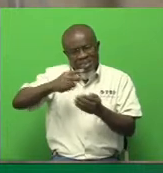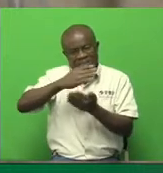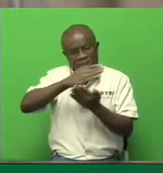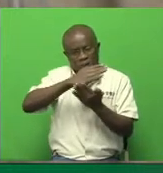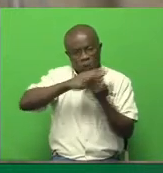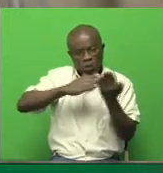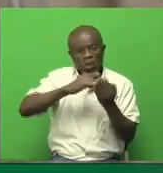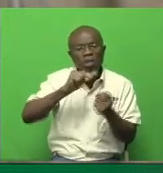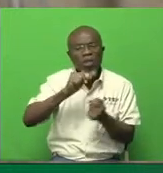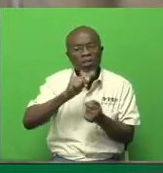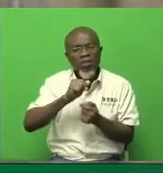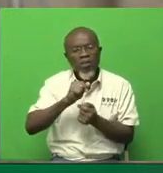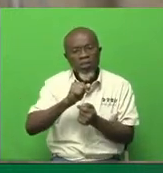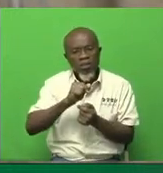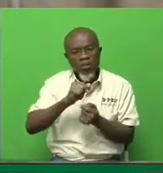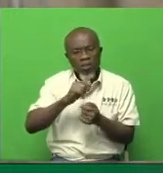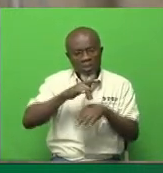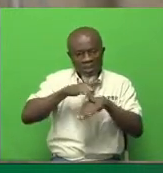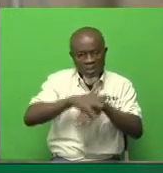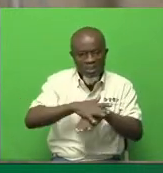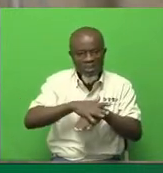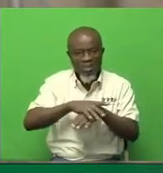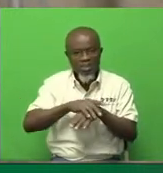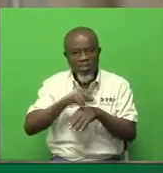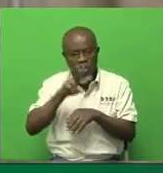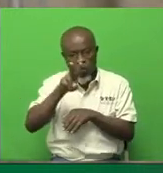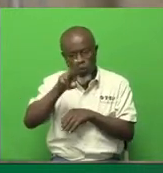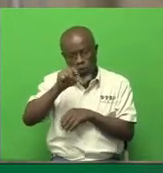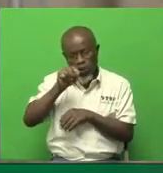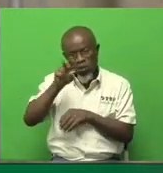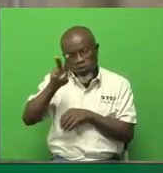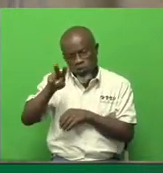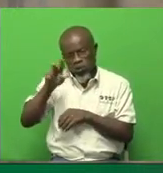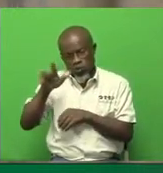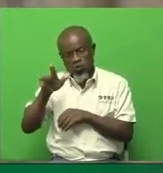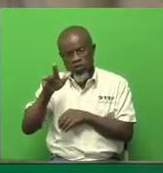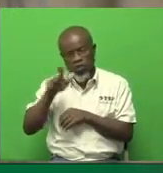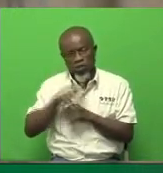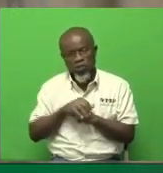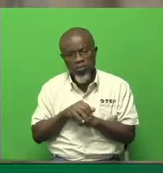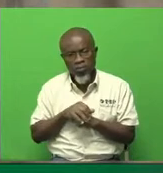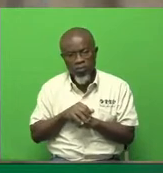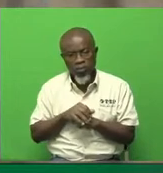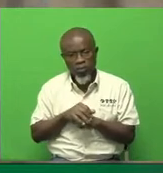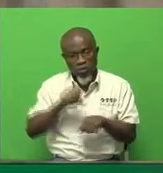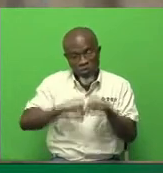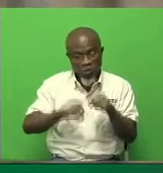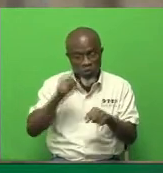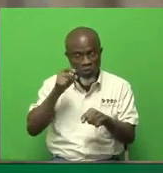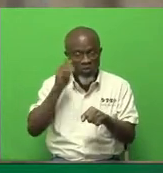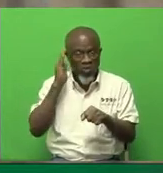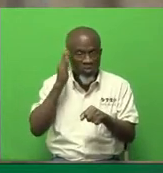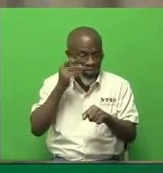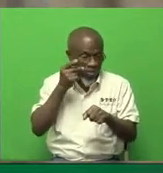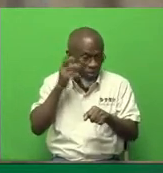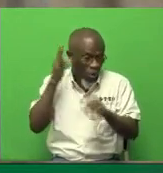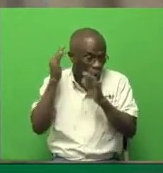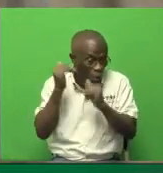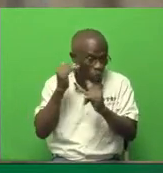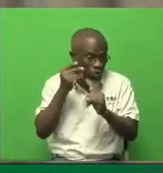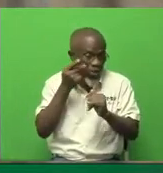therefore Mr Deputy speaker one would expect that in the allocations made to the Ric